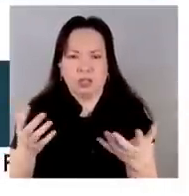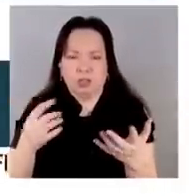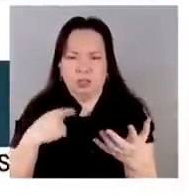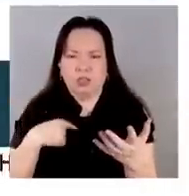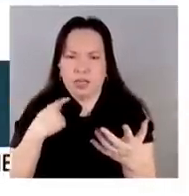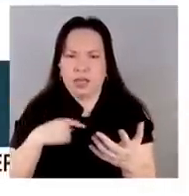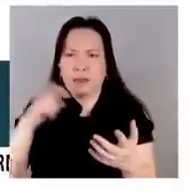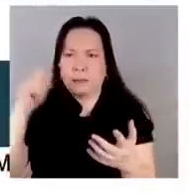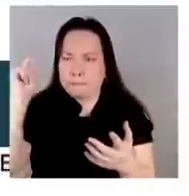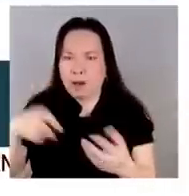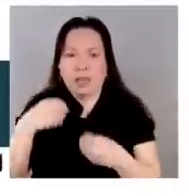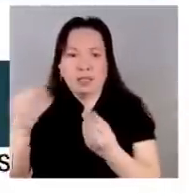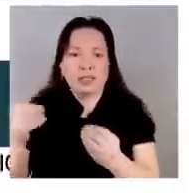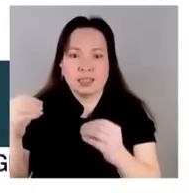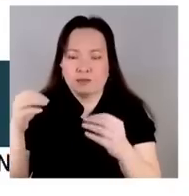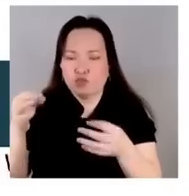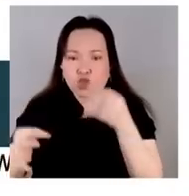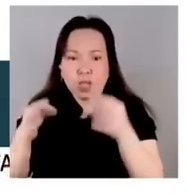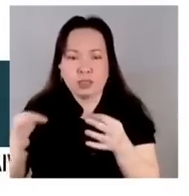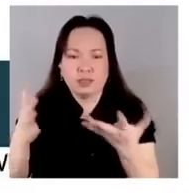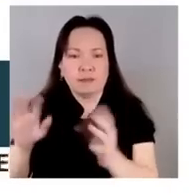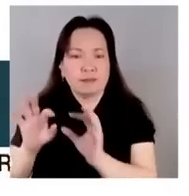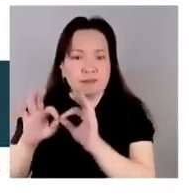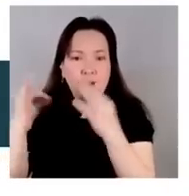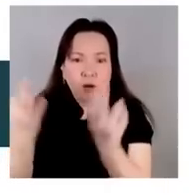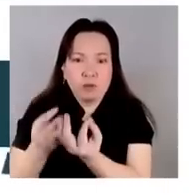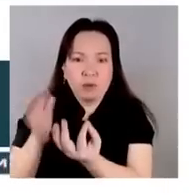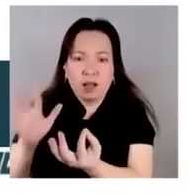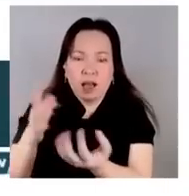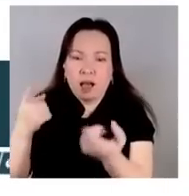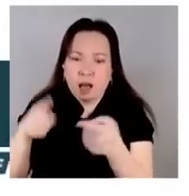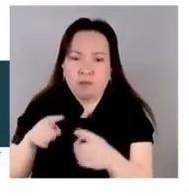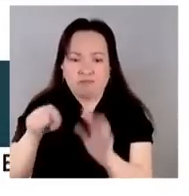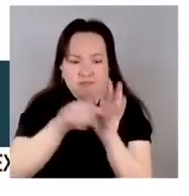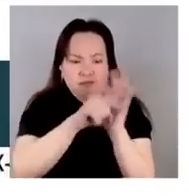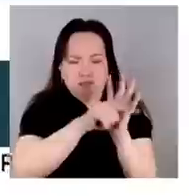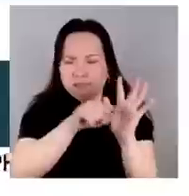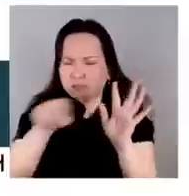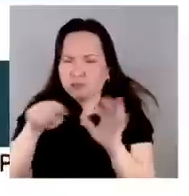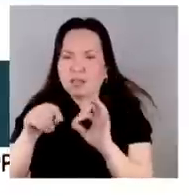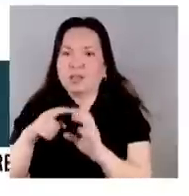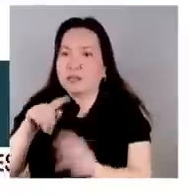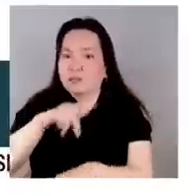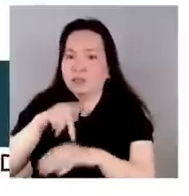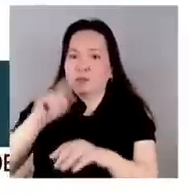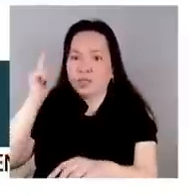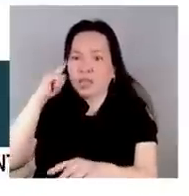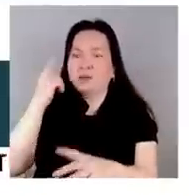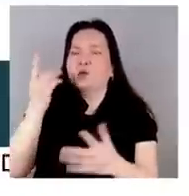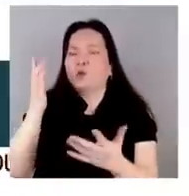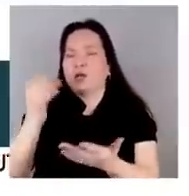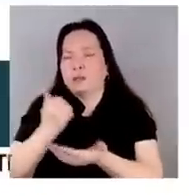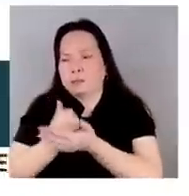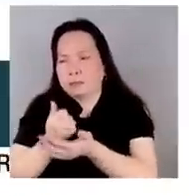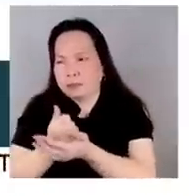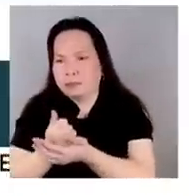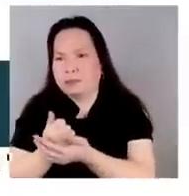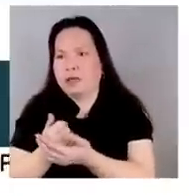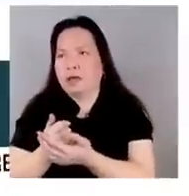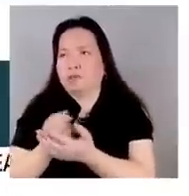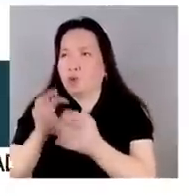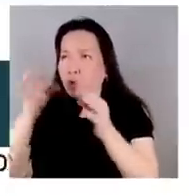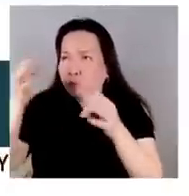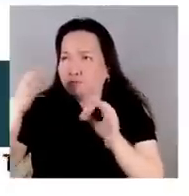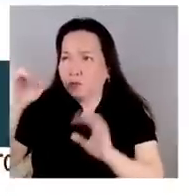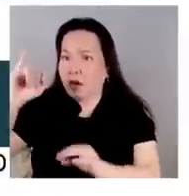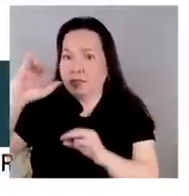owed to the victims, to the families, and that, you know, the Philippine government should be saying, we're going to cooperate with the court. And this is a court